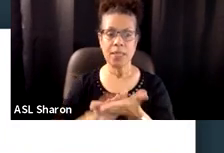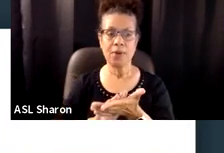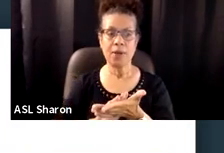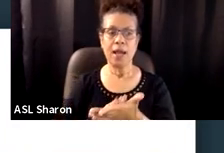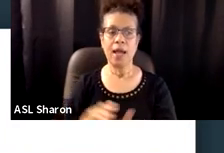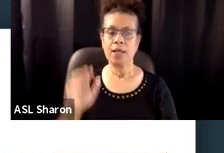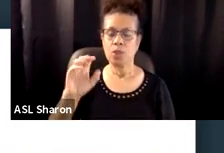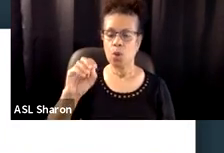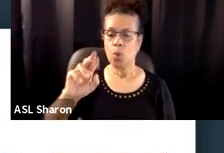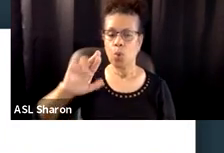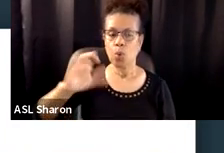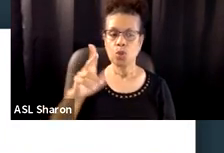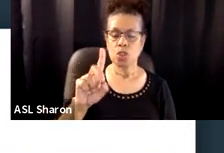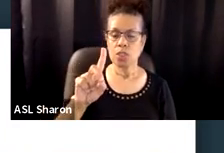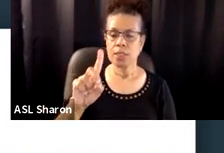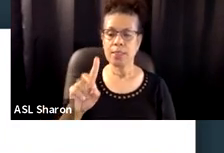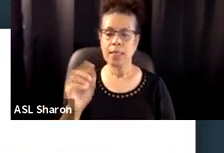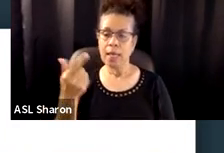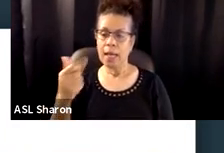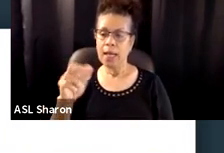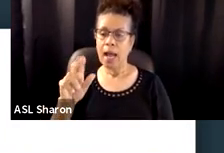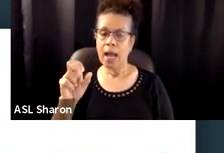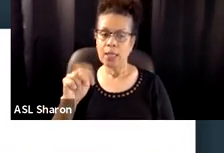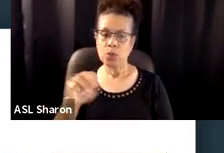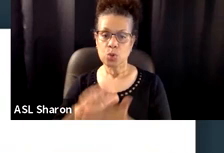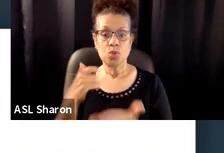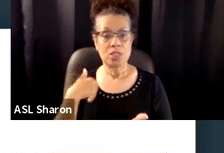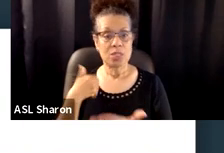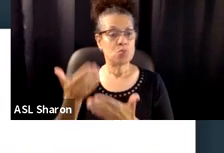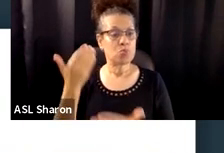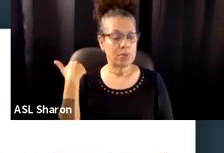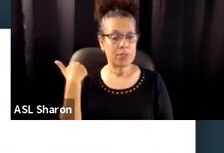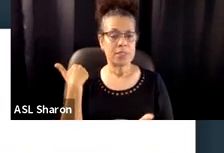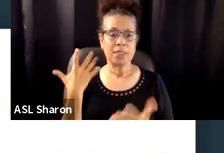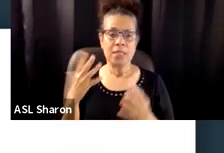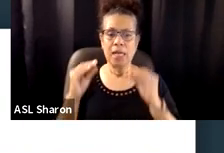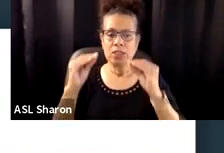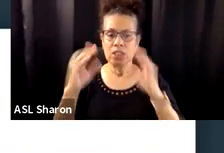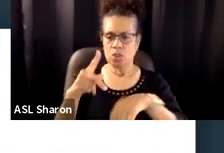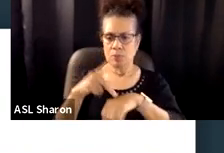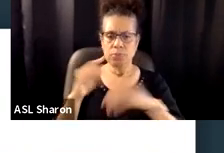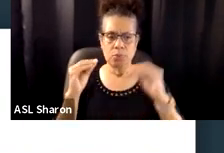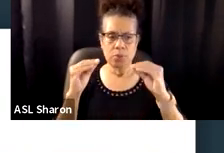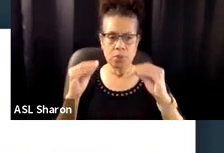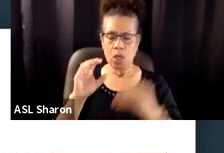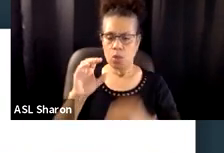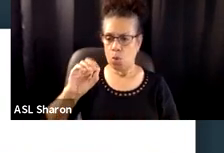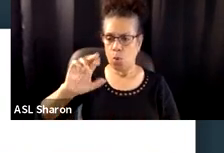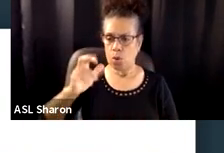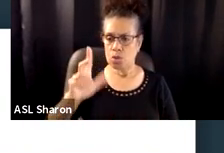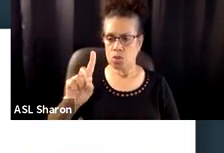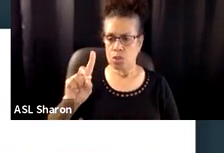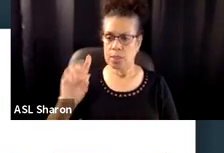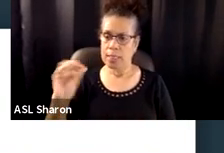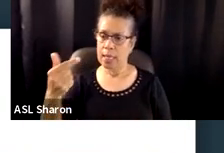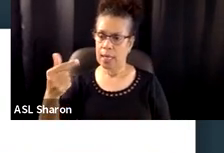was previously the elementary school director of instruction uh at the orchard gardens and